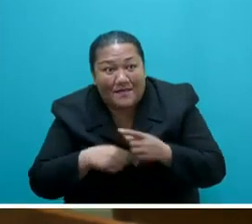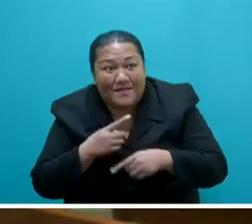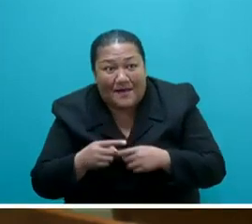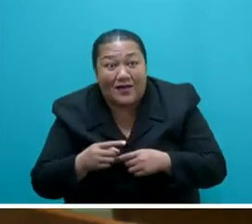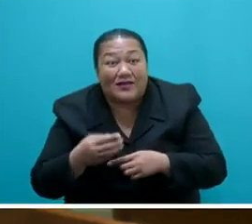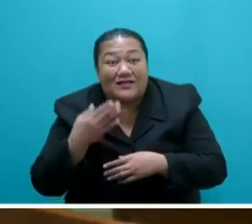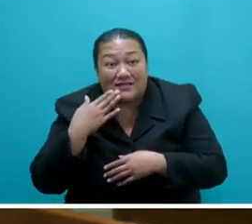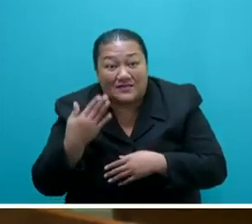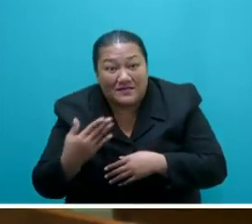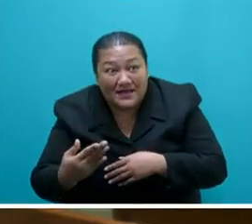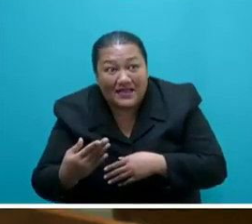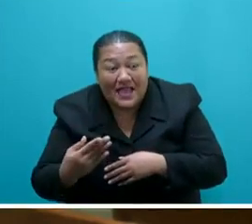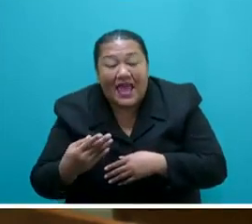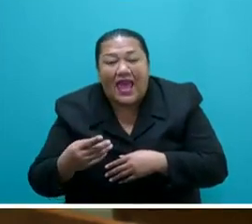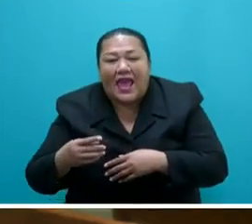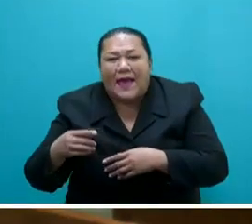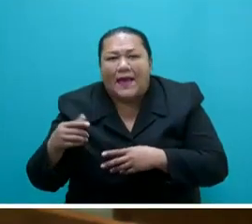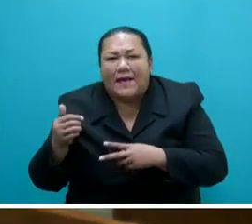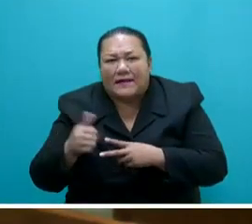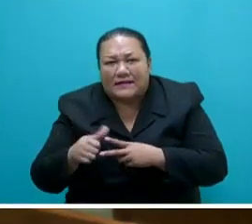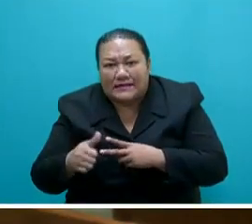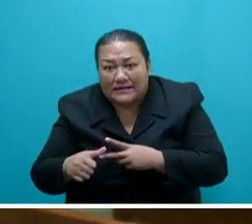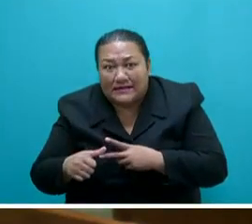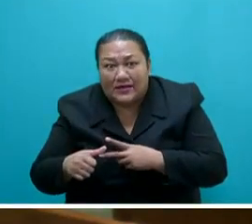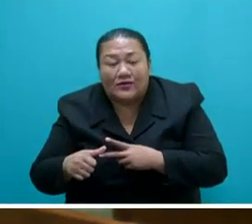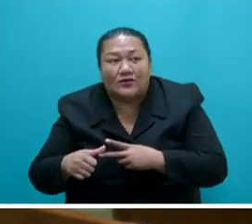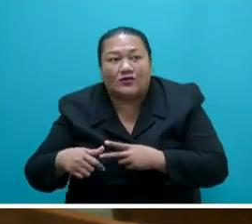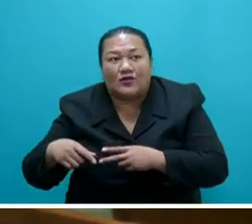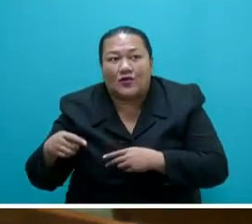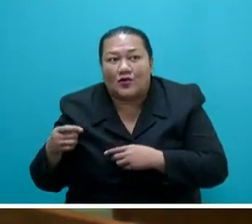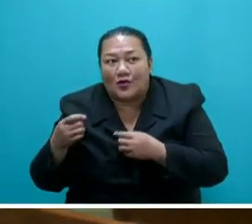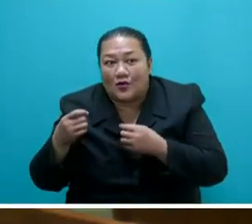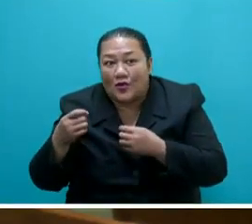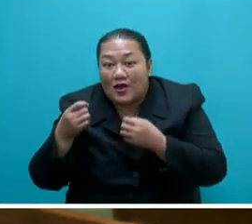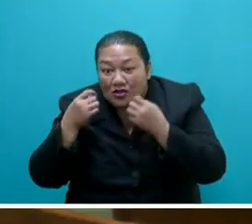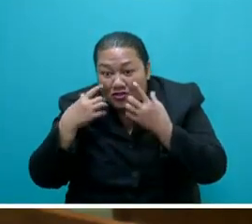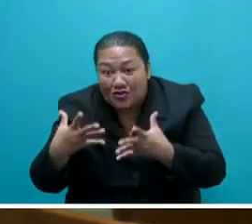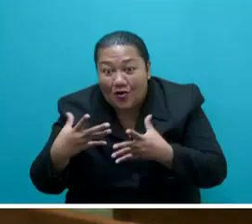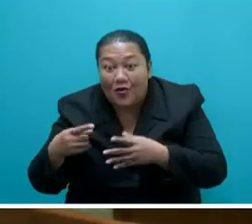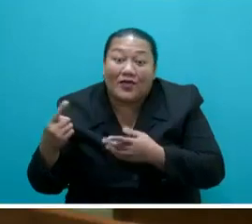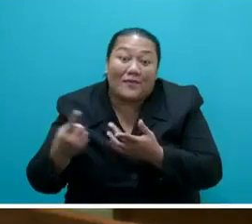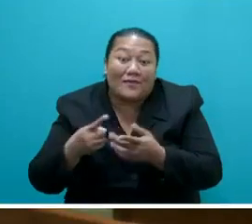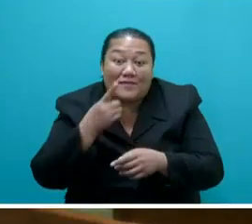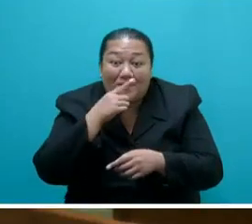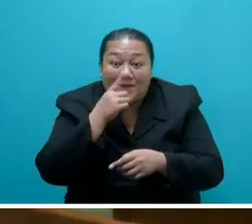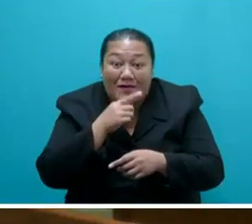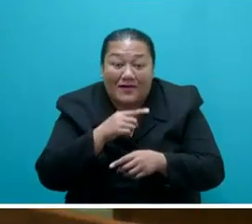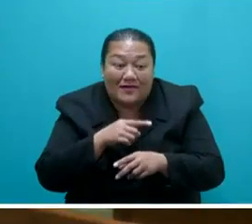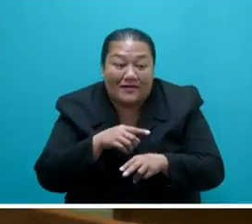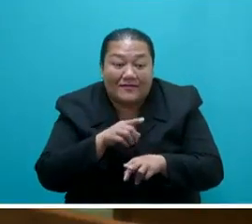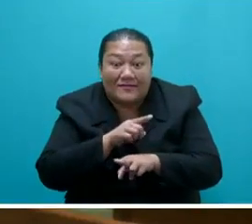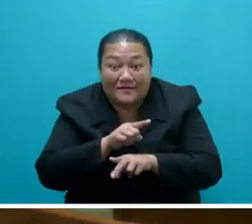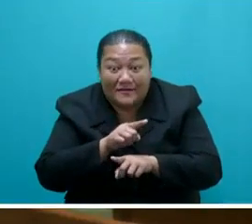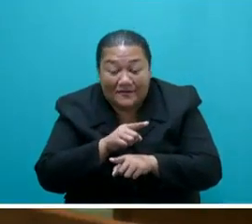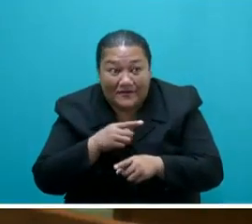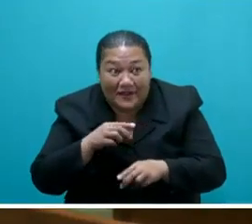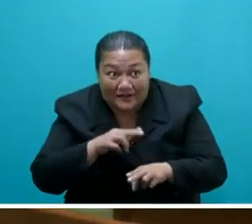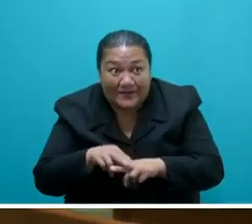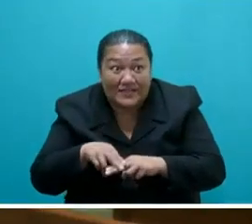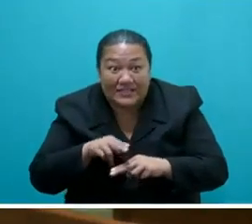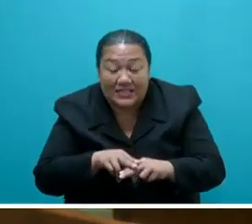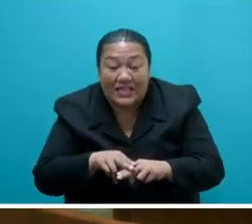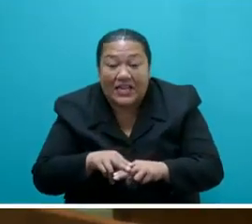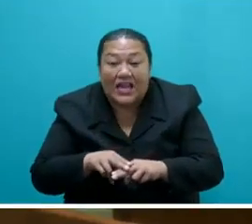His optimism is inspiring, and his belief in our nation and our people's potential is unwavering.